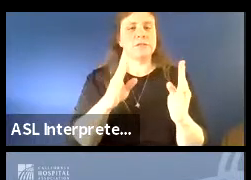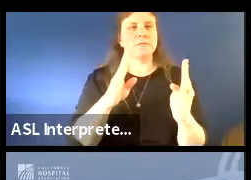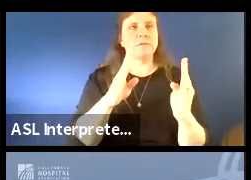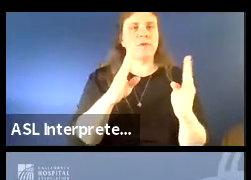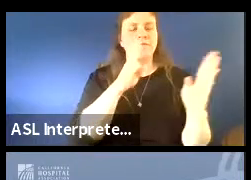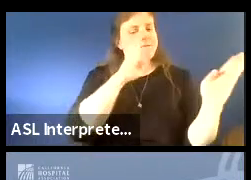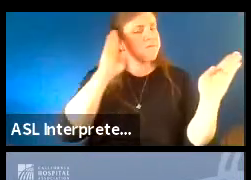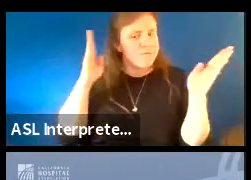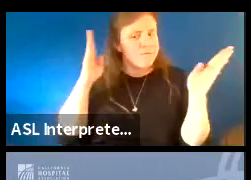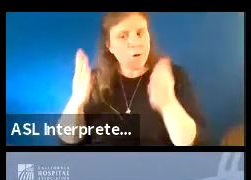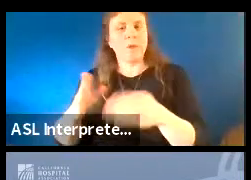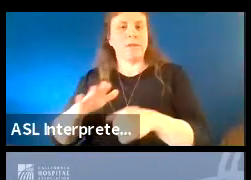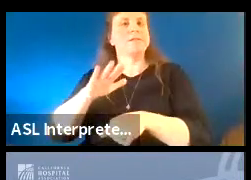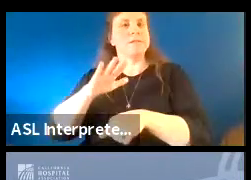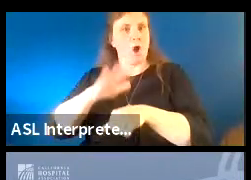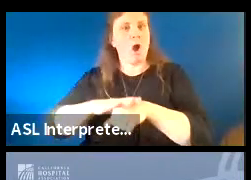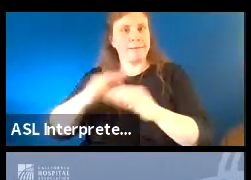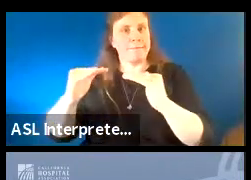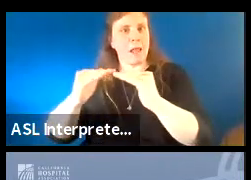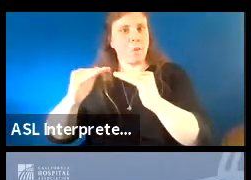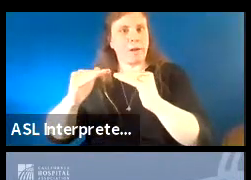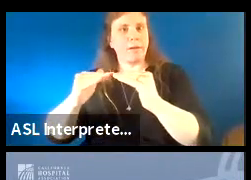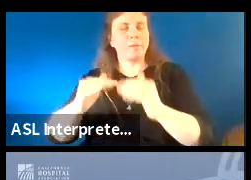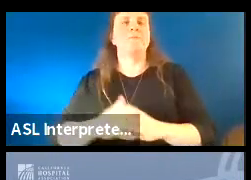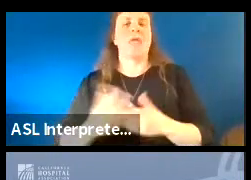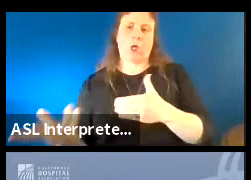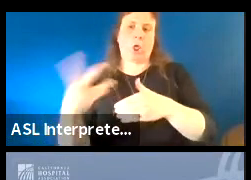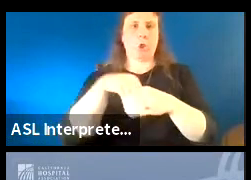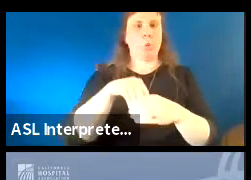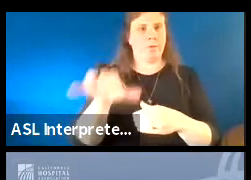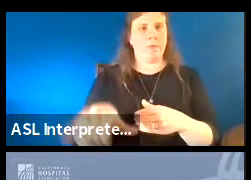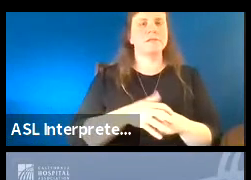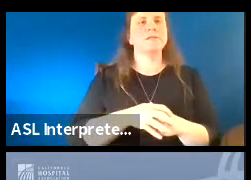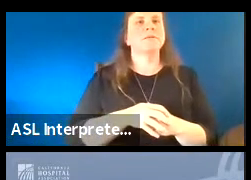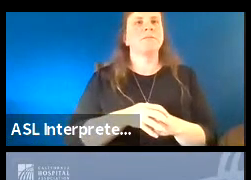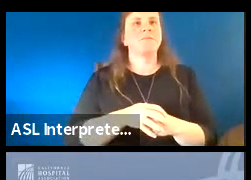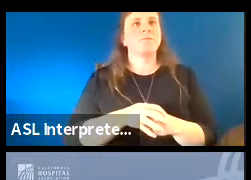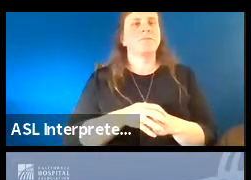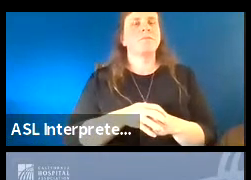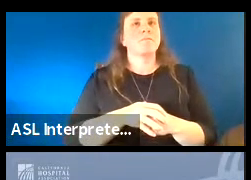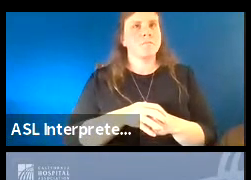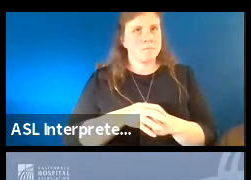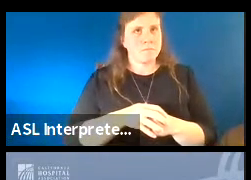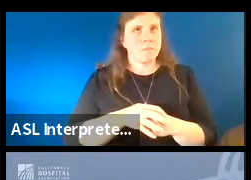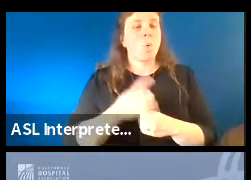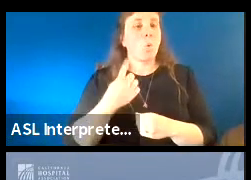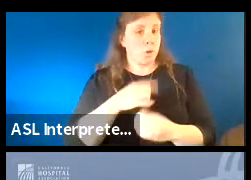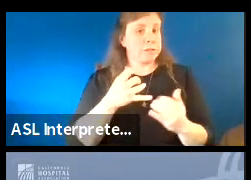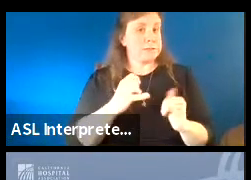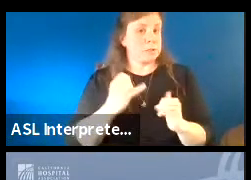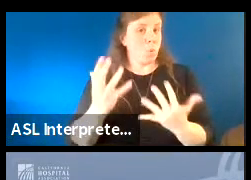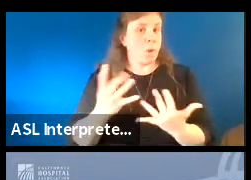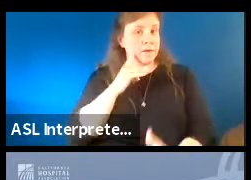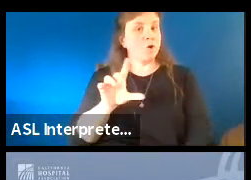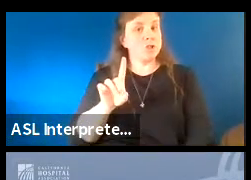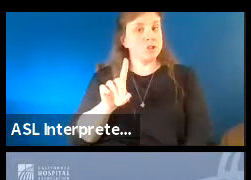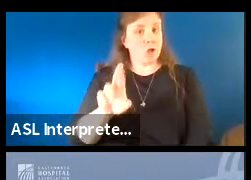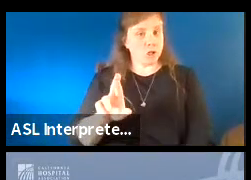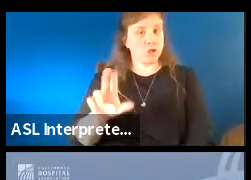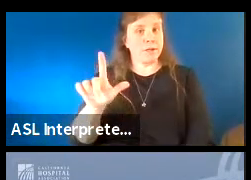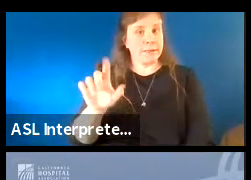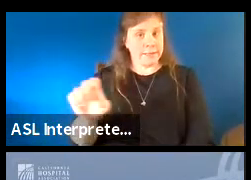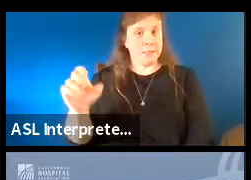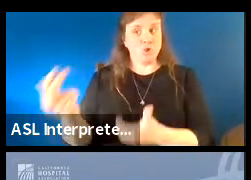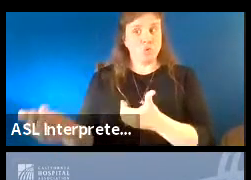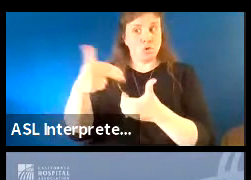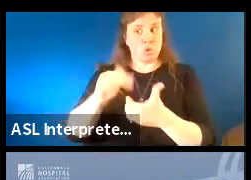you will. And I think that in light of that, I know that we are waiting for Dr. Lee to join us, but